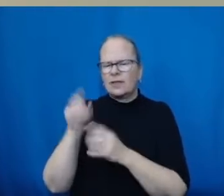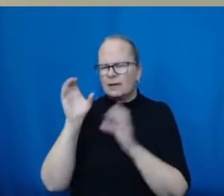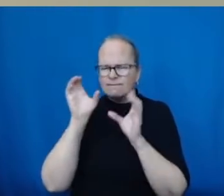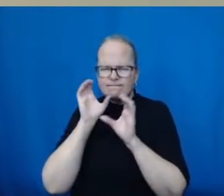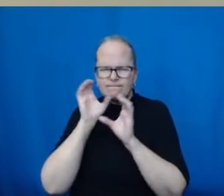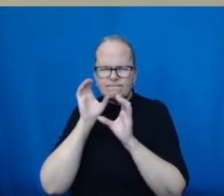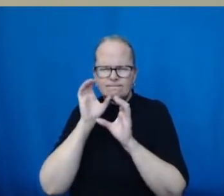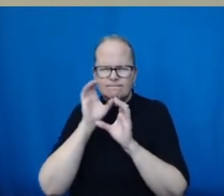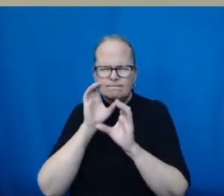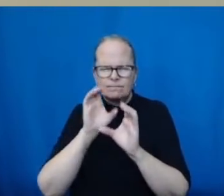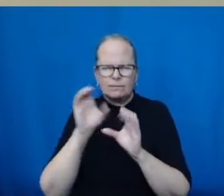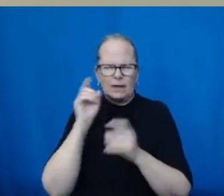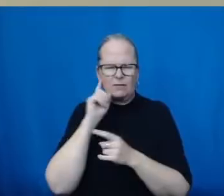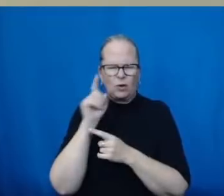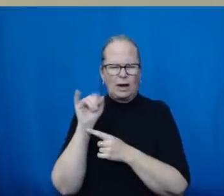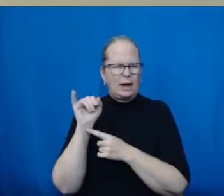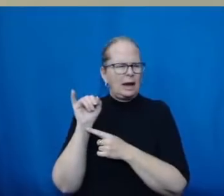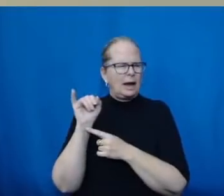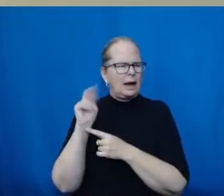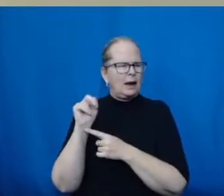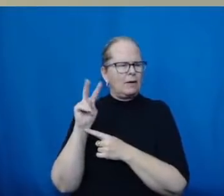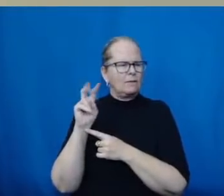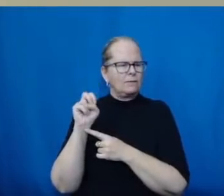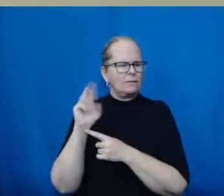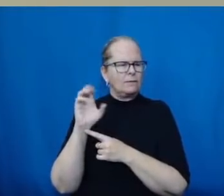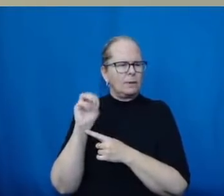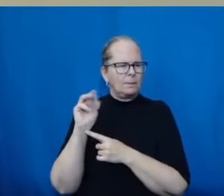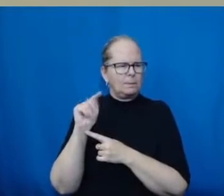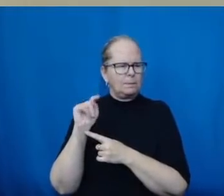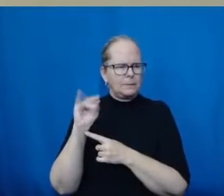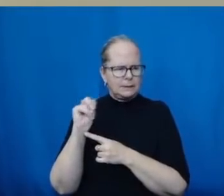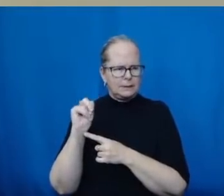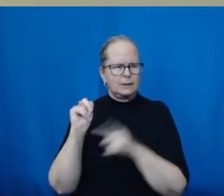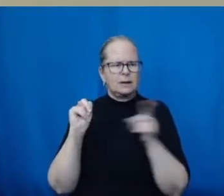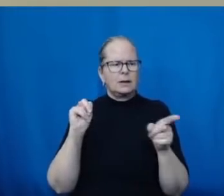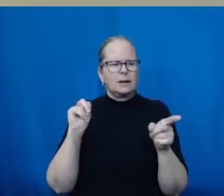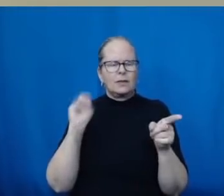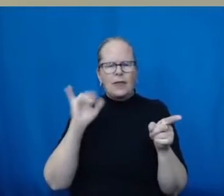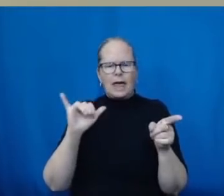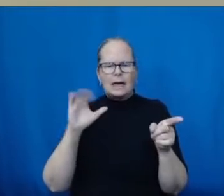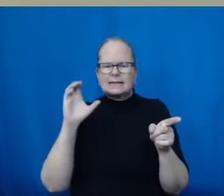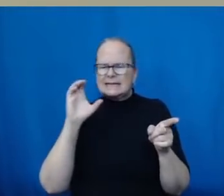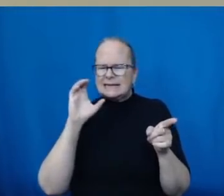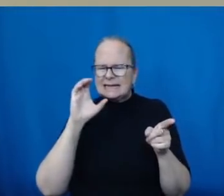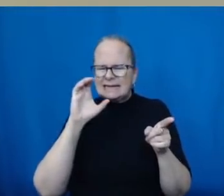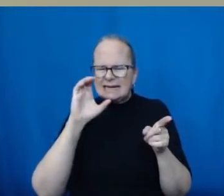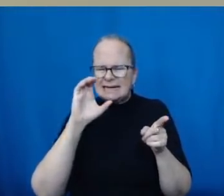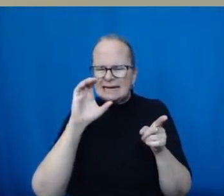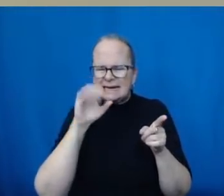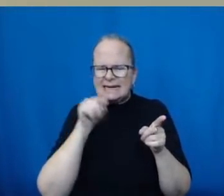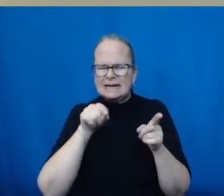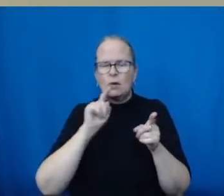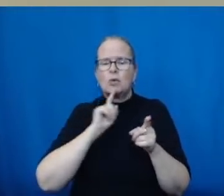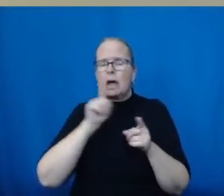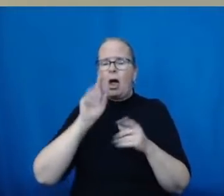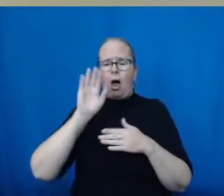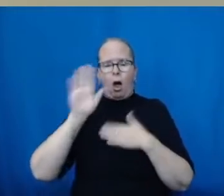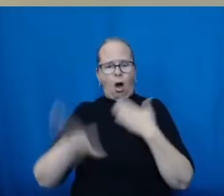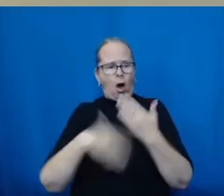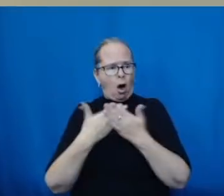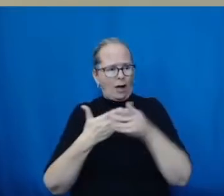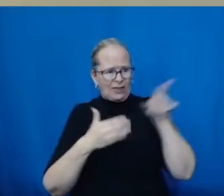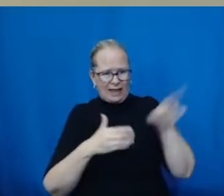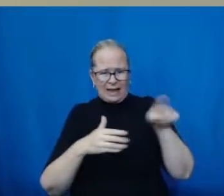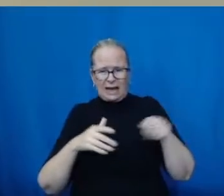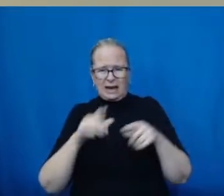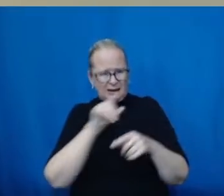Google Trends analysis I did. This is all misinformation. It's having a huge impact, not only on the use